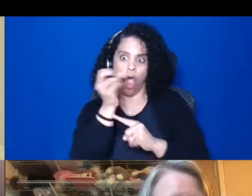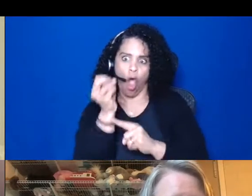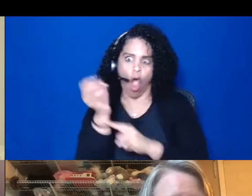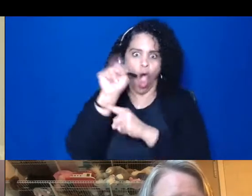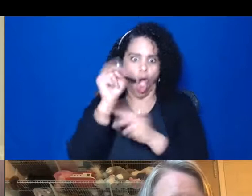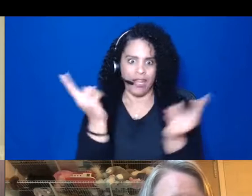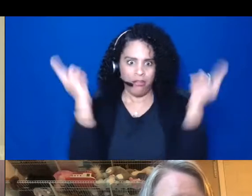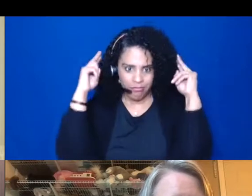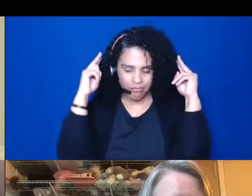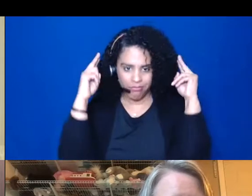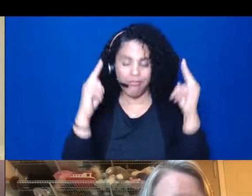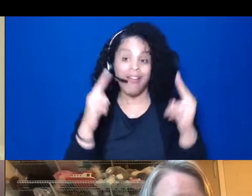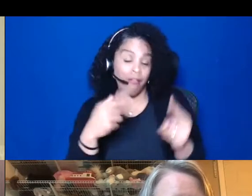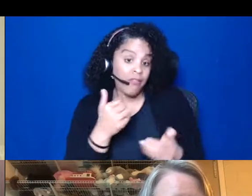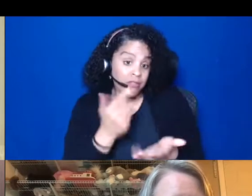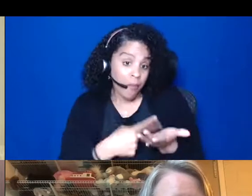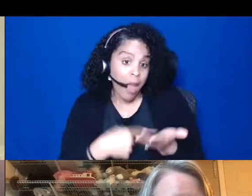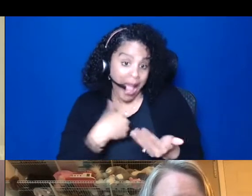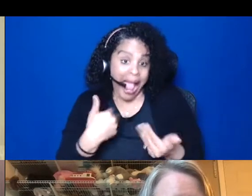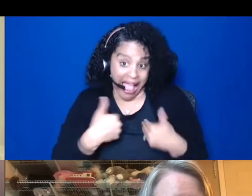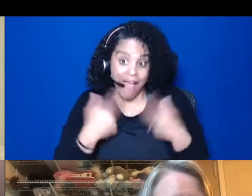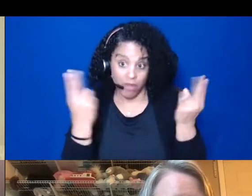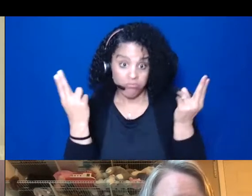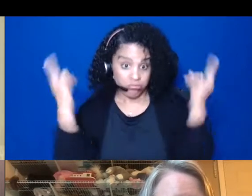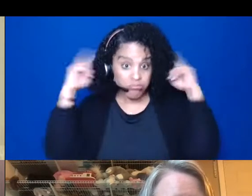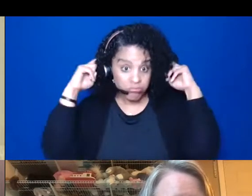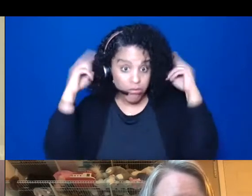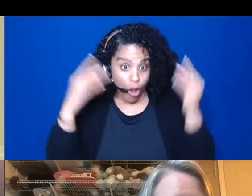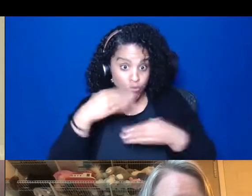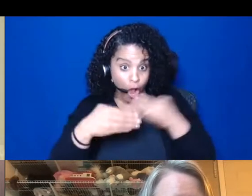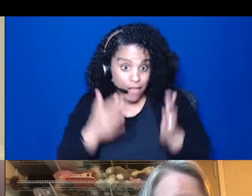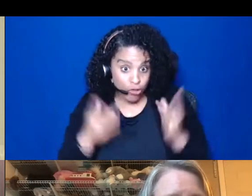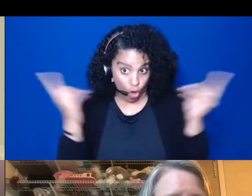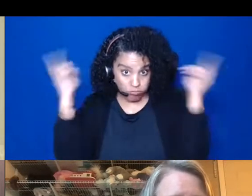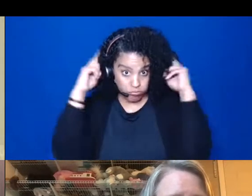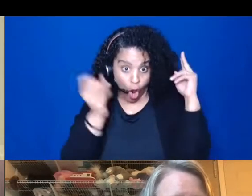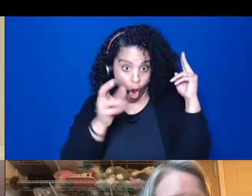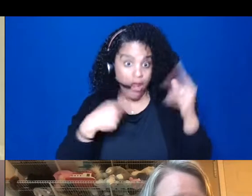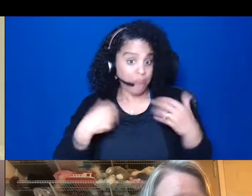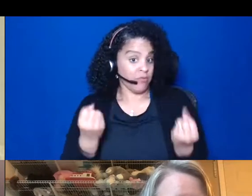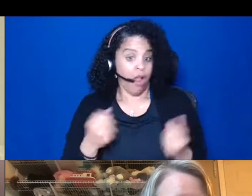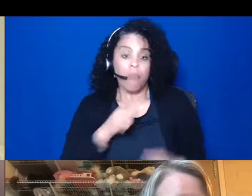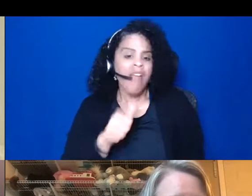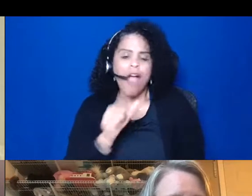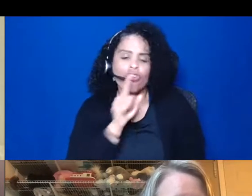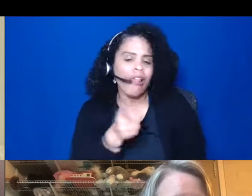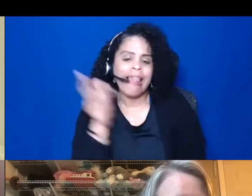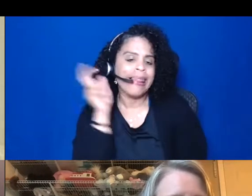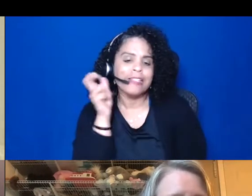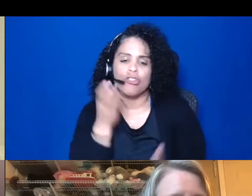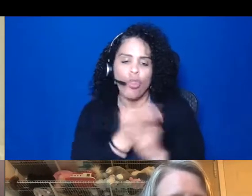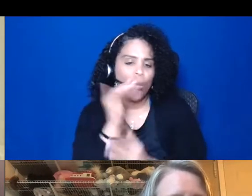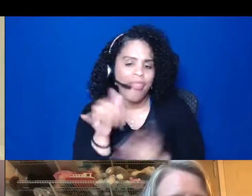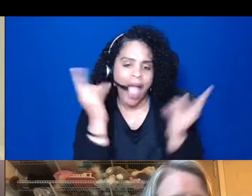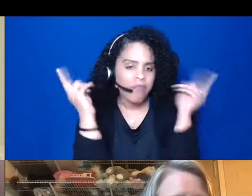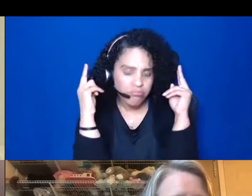are times when I have my processors on, but I'm signing and I'm not actually listening through them.